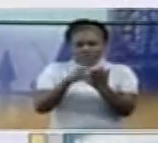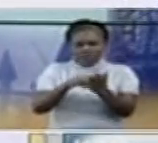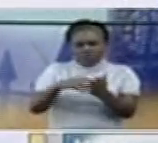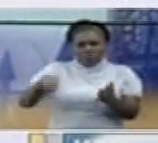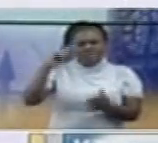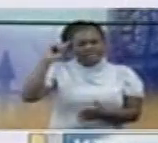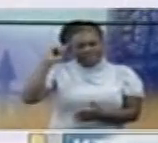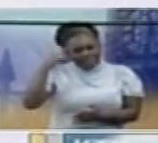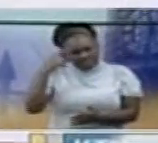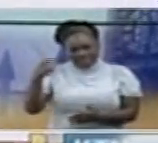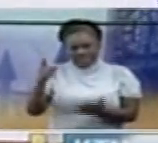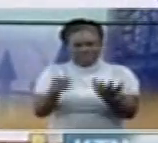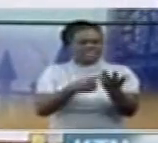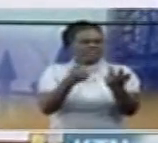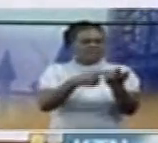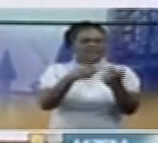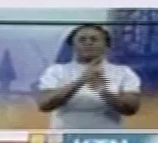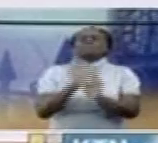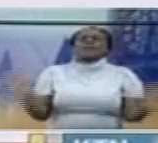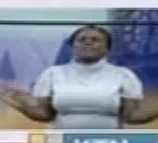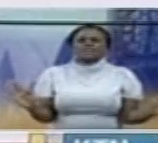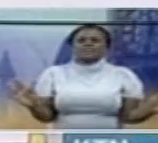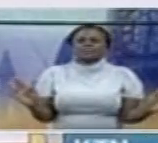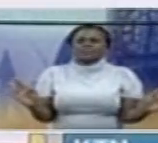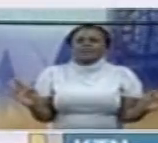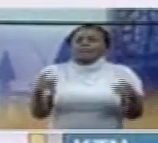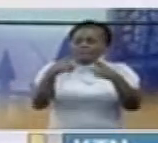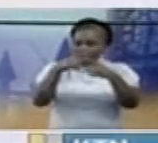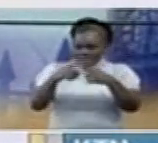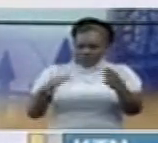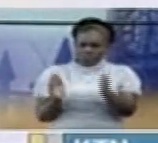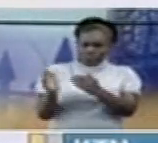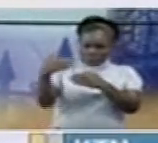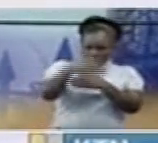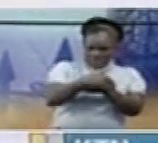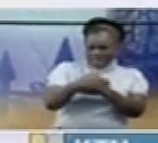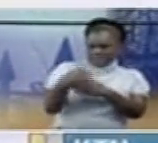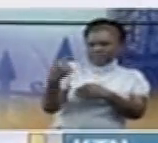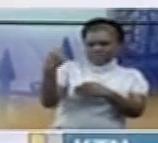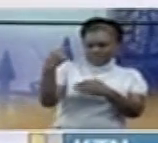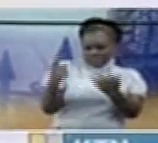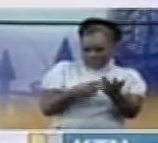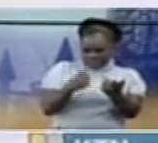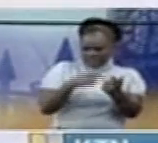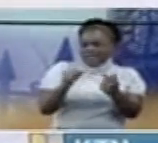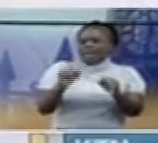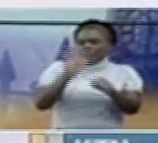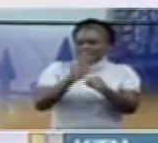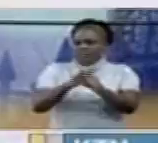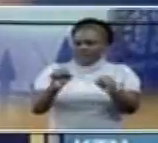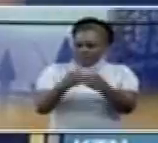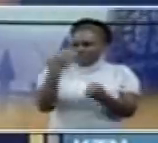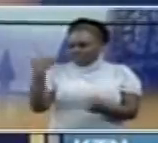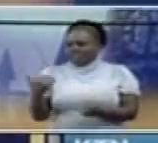think of it as statistics, you know, like you mentioned, but then behind the statistics, so many things are happening. You know, the children you